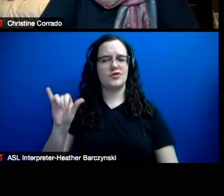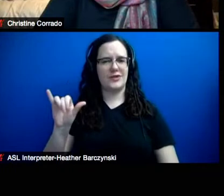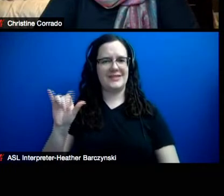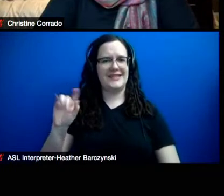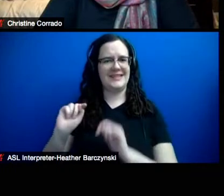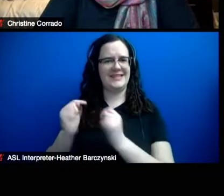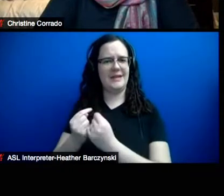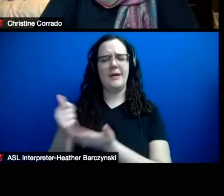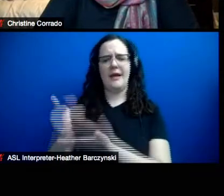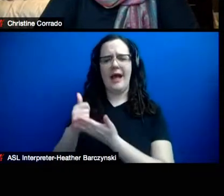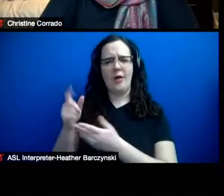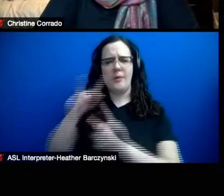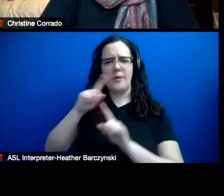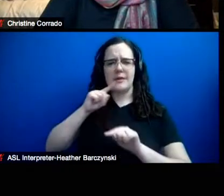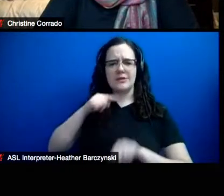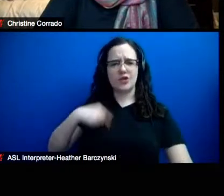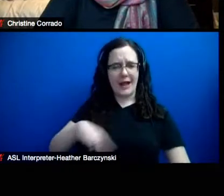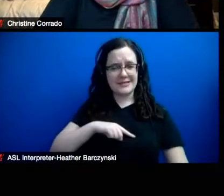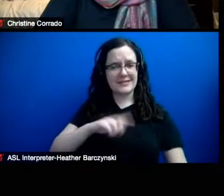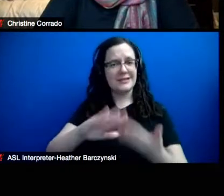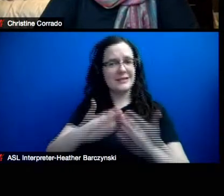community members answers.